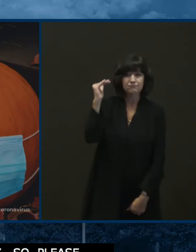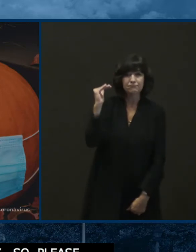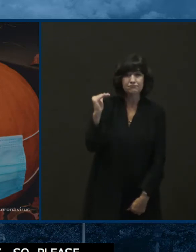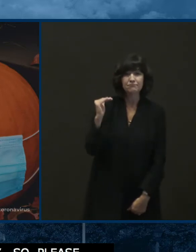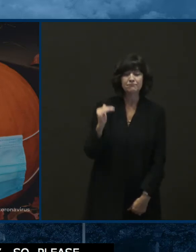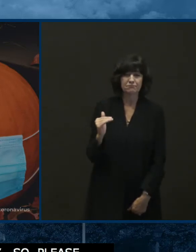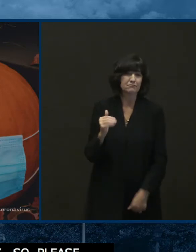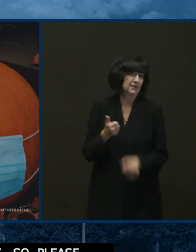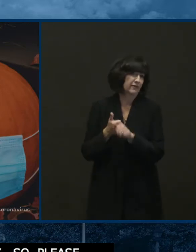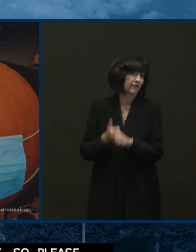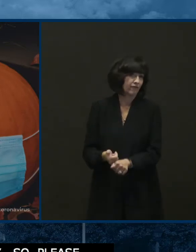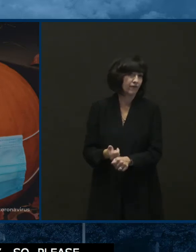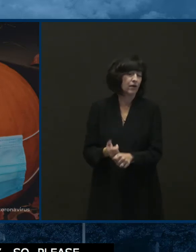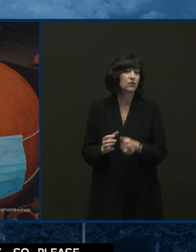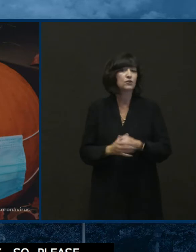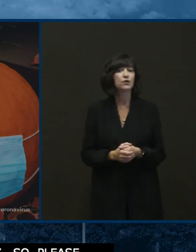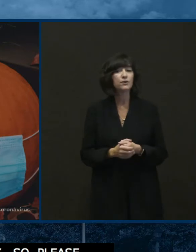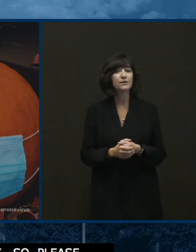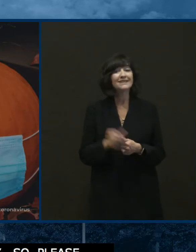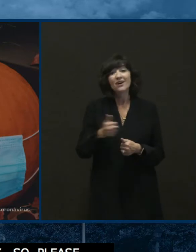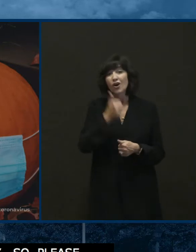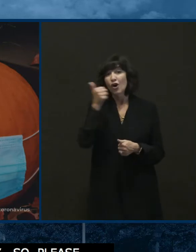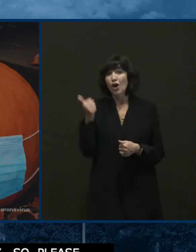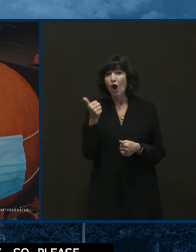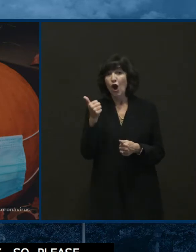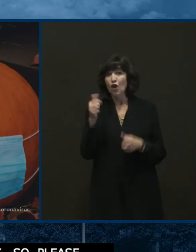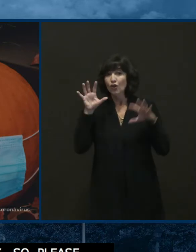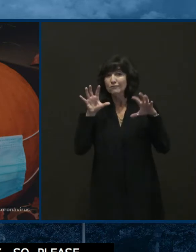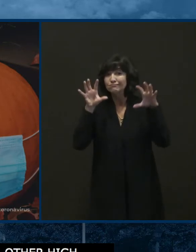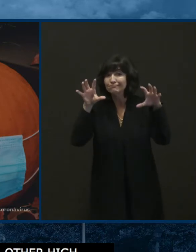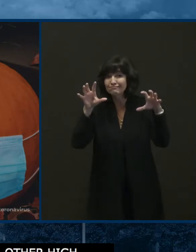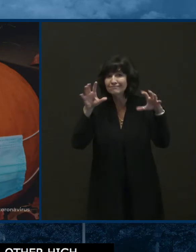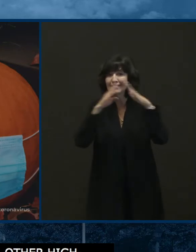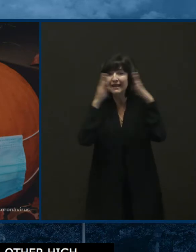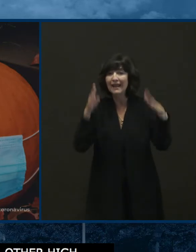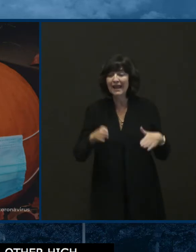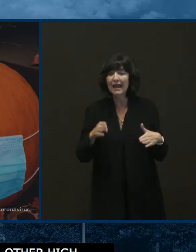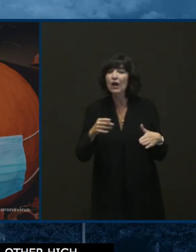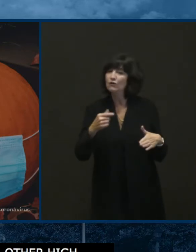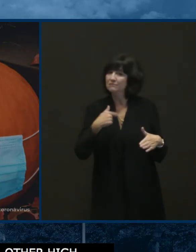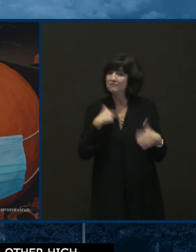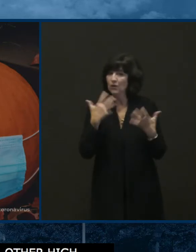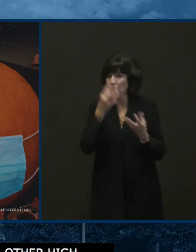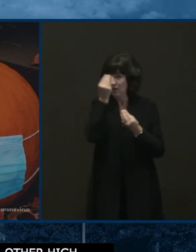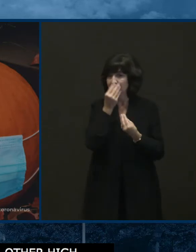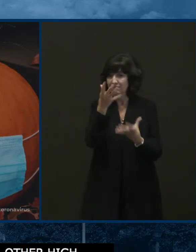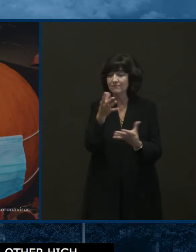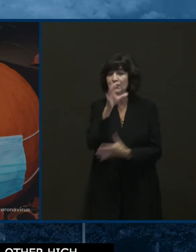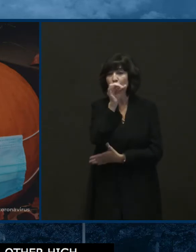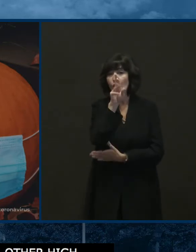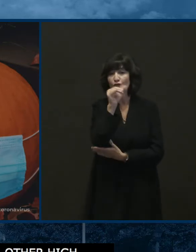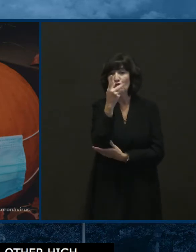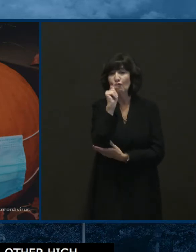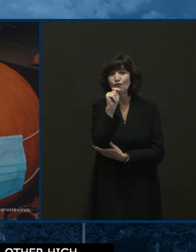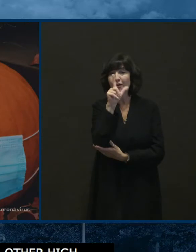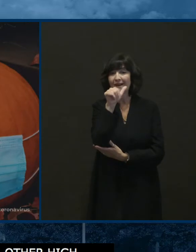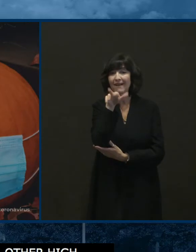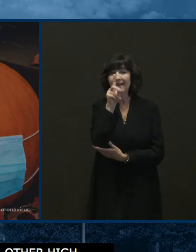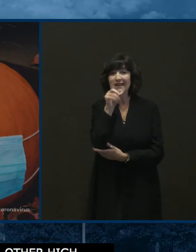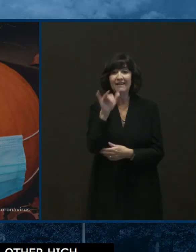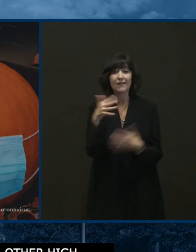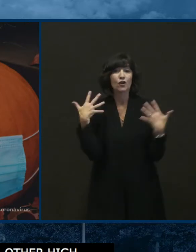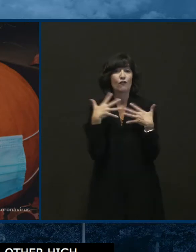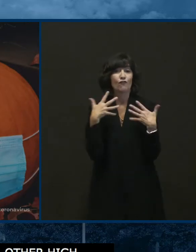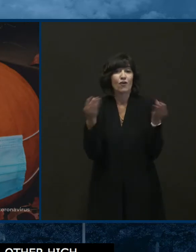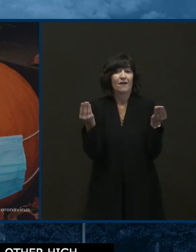things include haunted houses. I wanted to give a shout-out to Frightland. They worked with public health to get a solid plan.